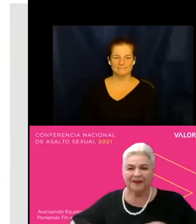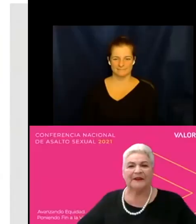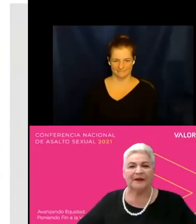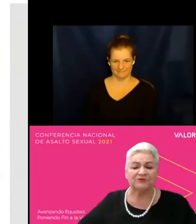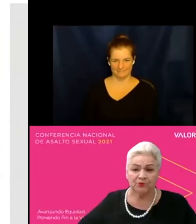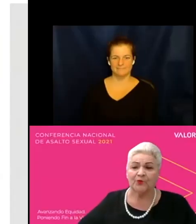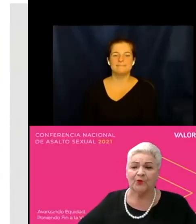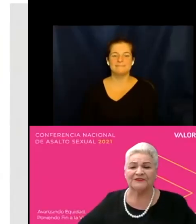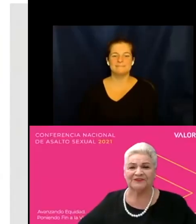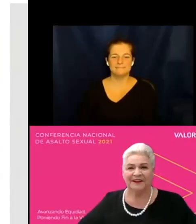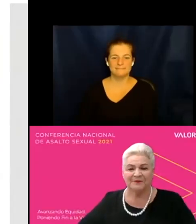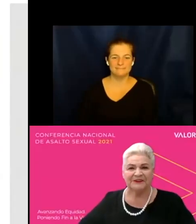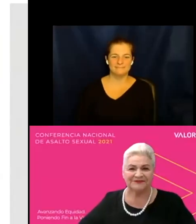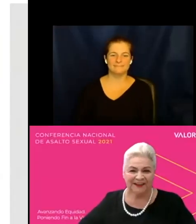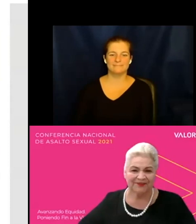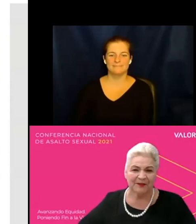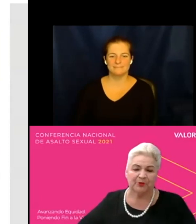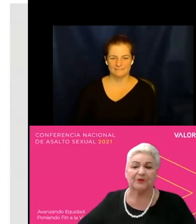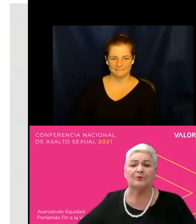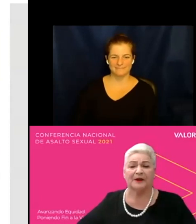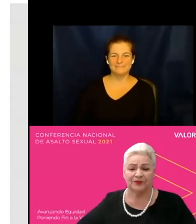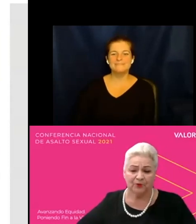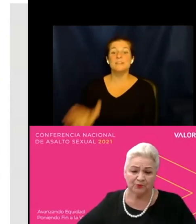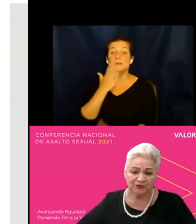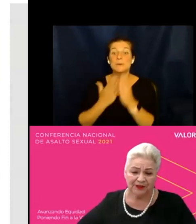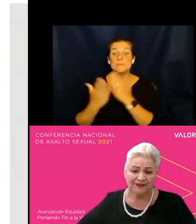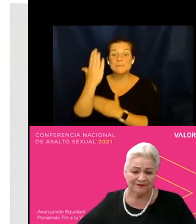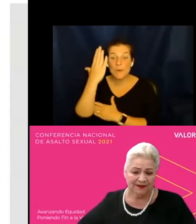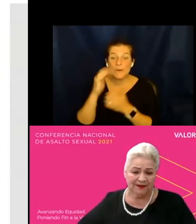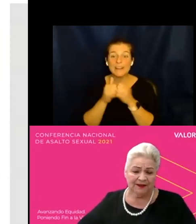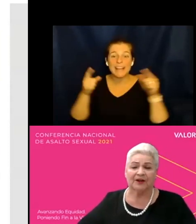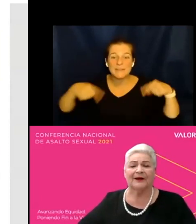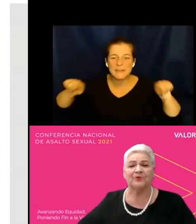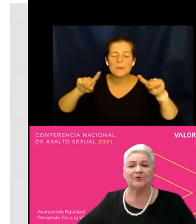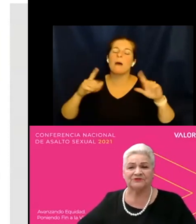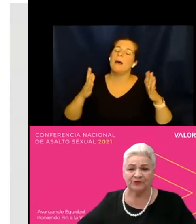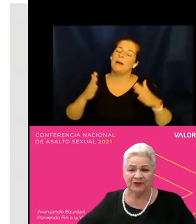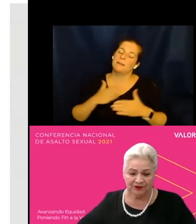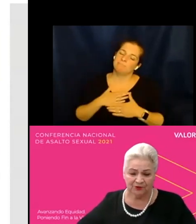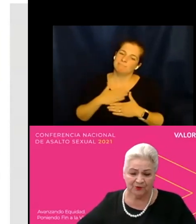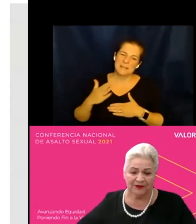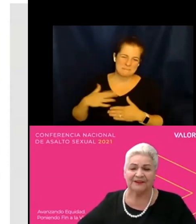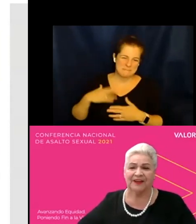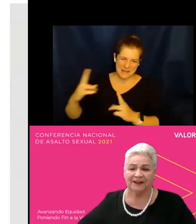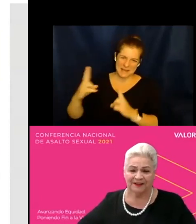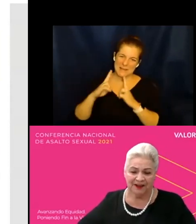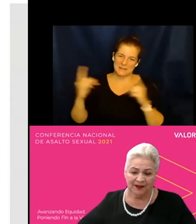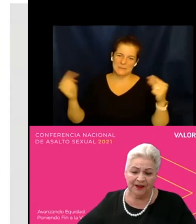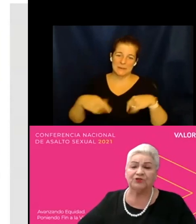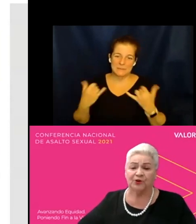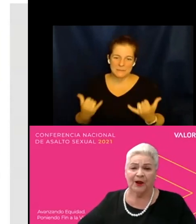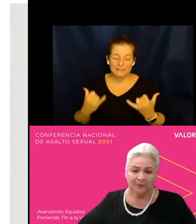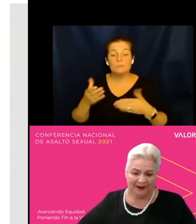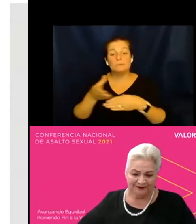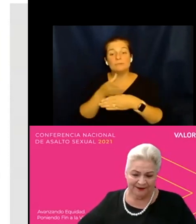Good morning, how are you? How how's everyone doing for me? It's an honor to be here with you and to share with you the work